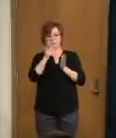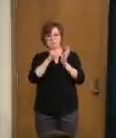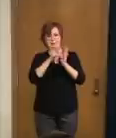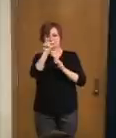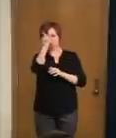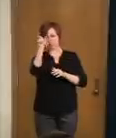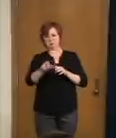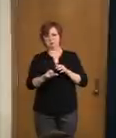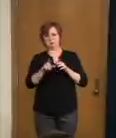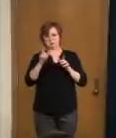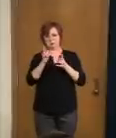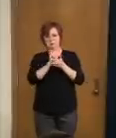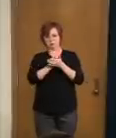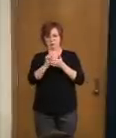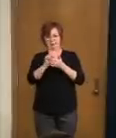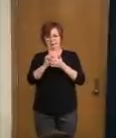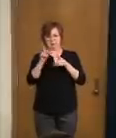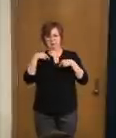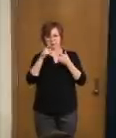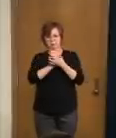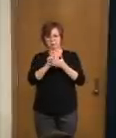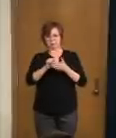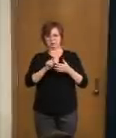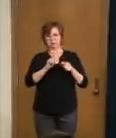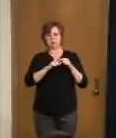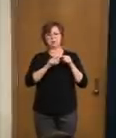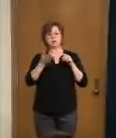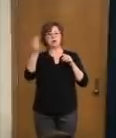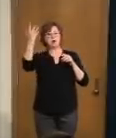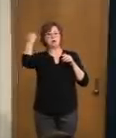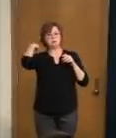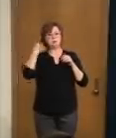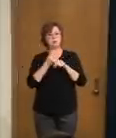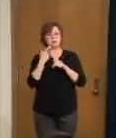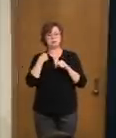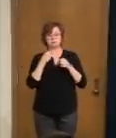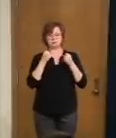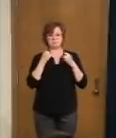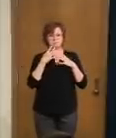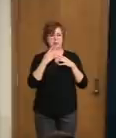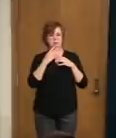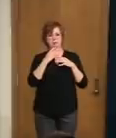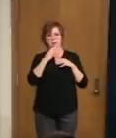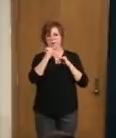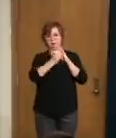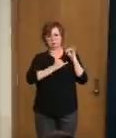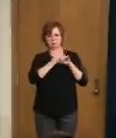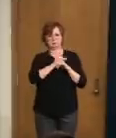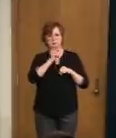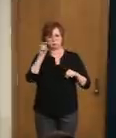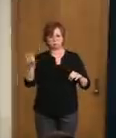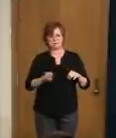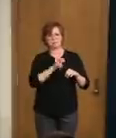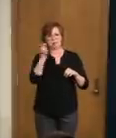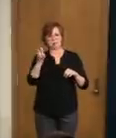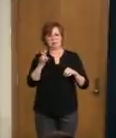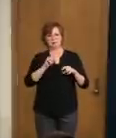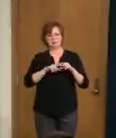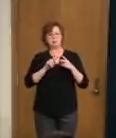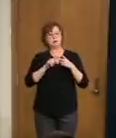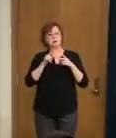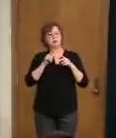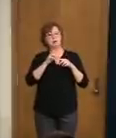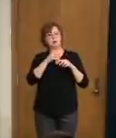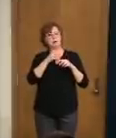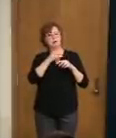week. Obviously, international travel is not accounting for a lot of our cases. Interprovincial travel is, and we have to really not